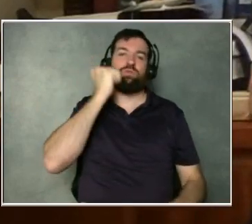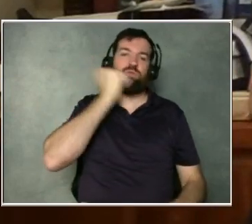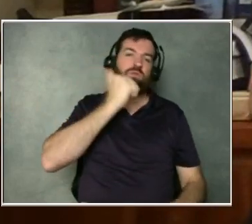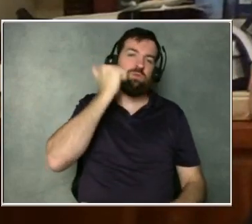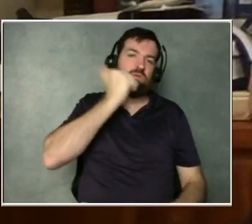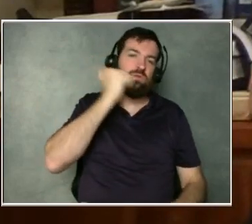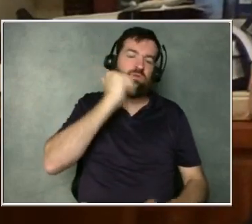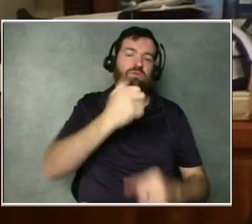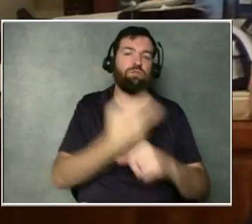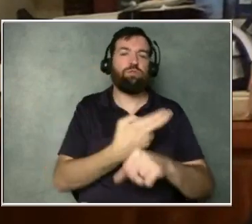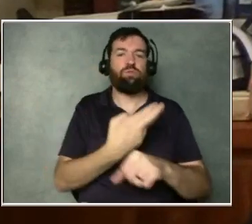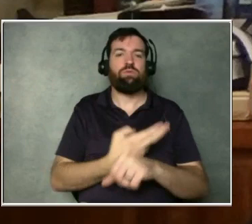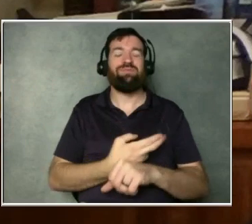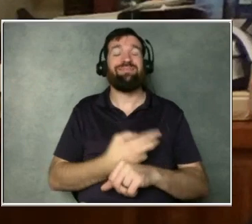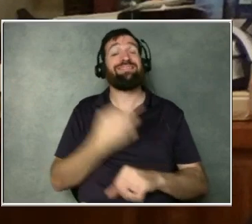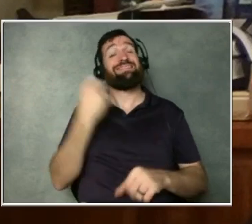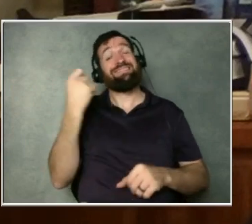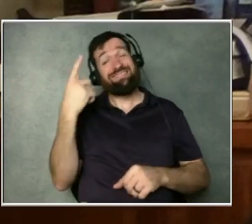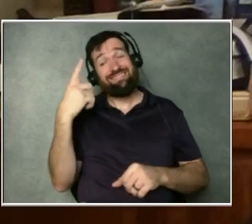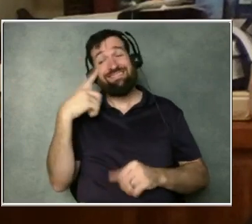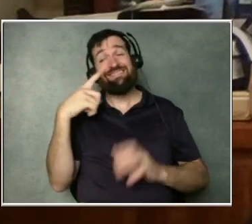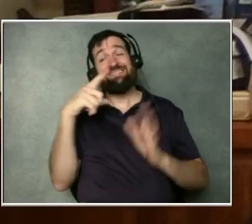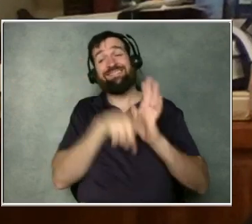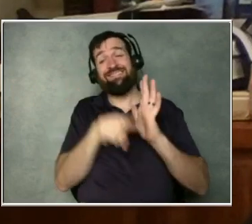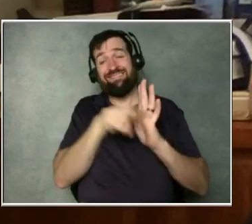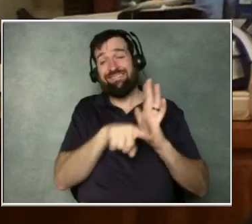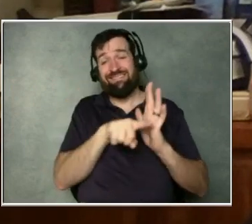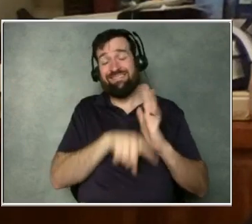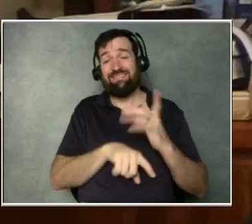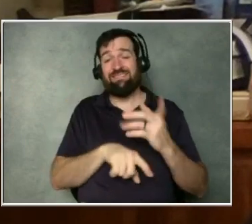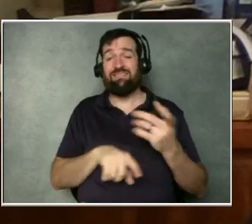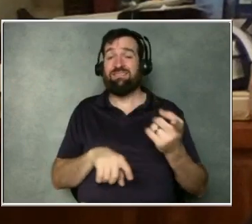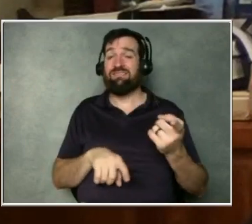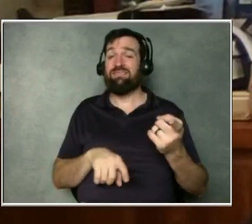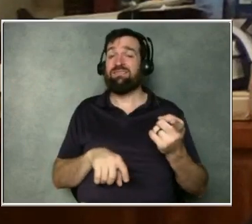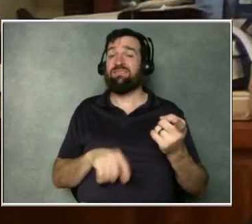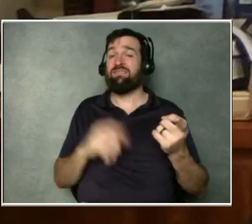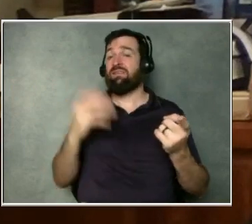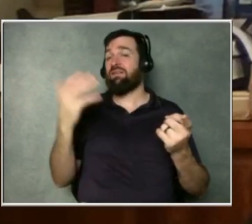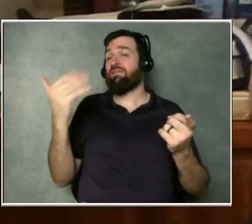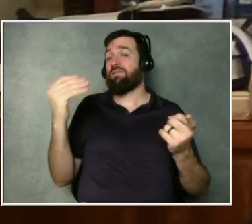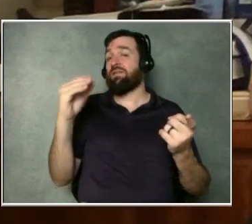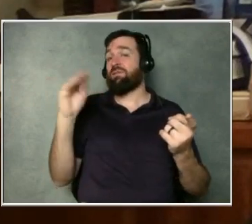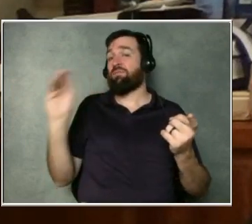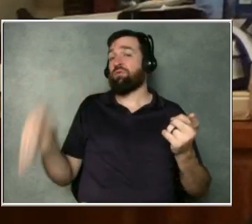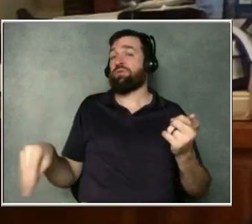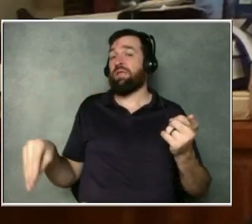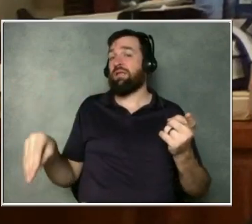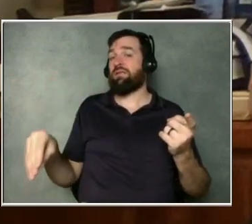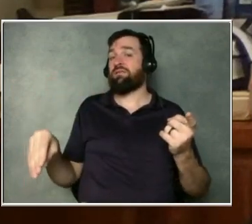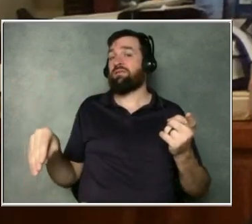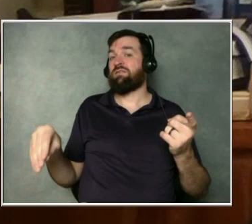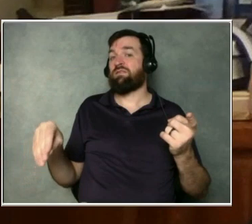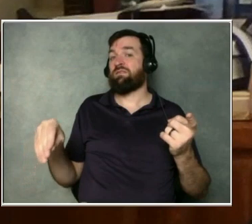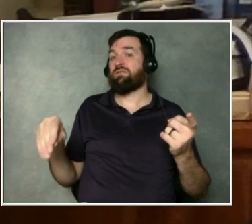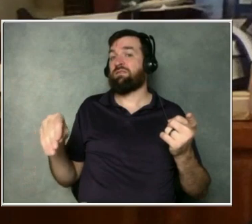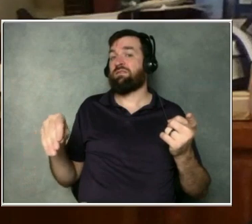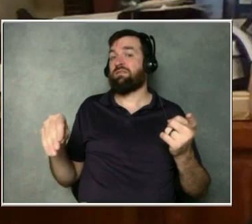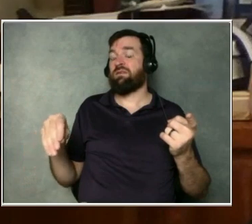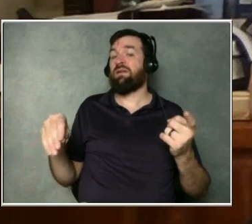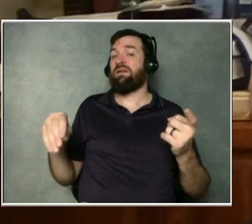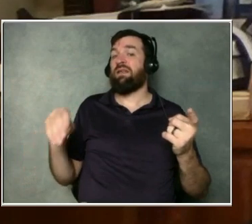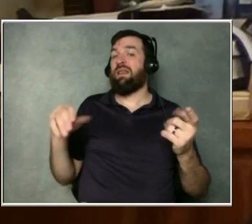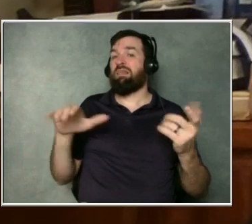day. Only downside of it is you run about a 15% lifetime risk of dying